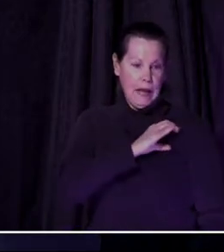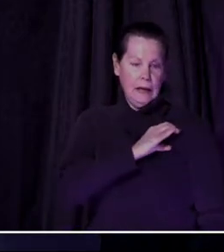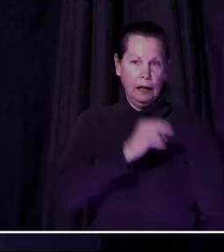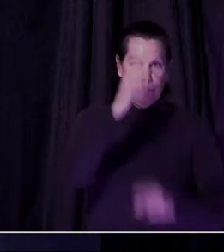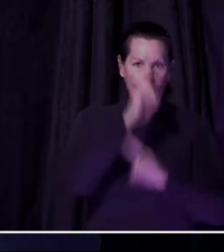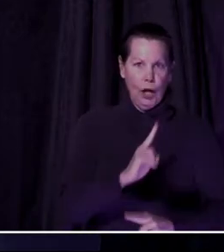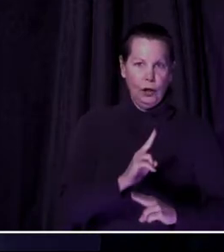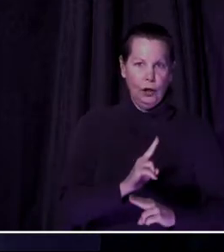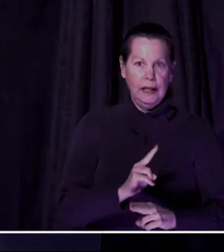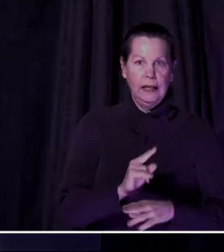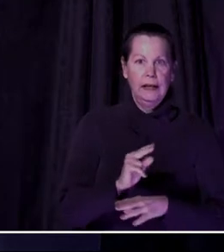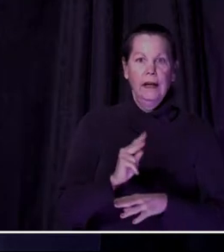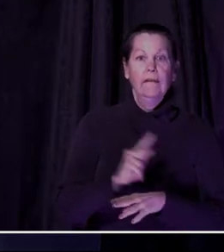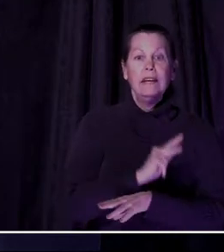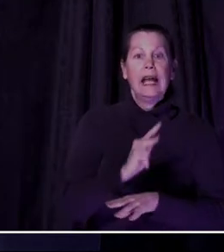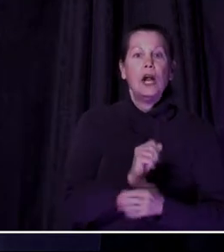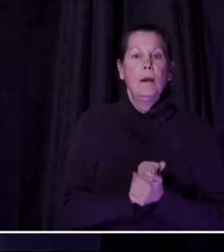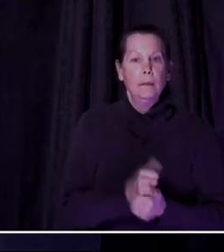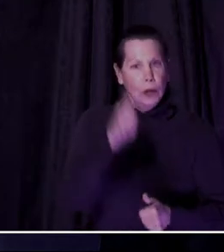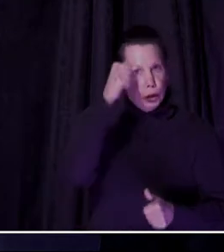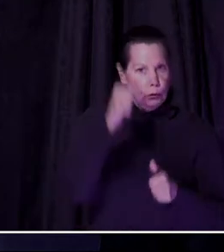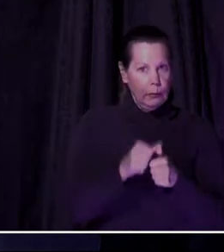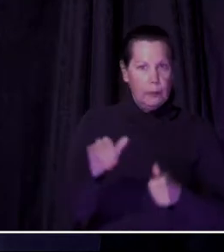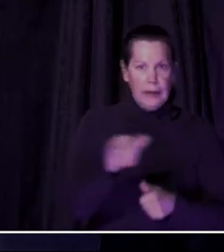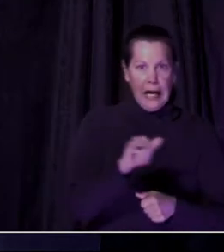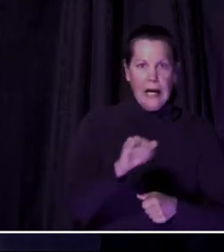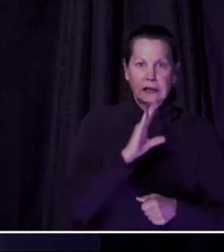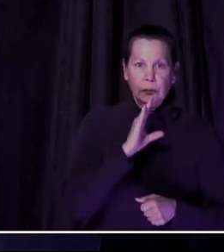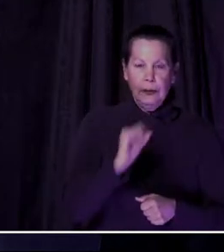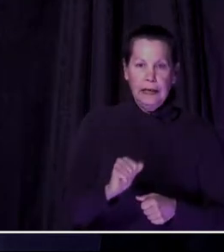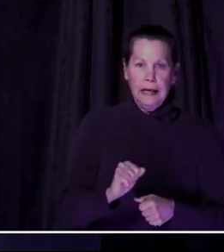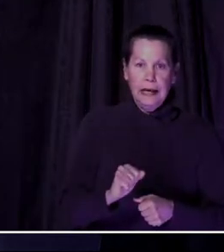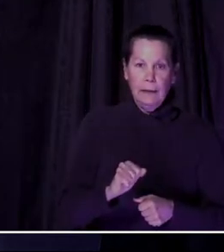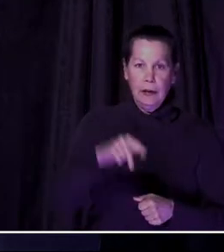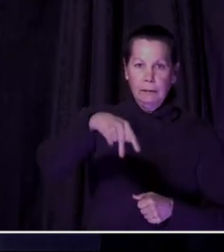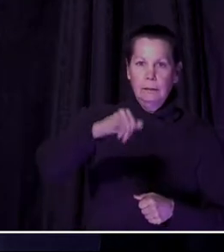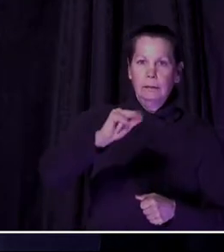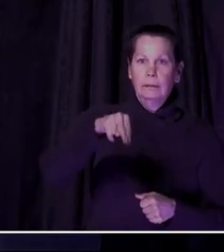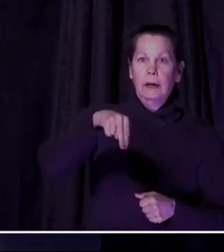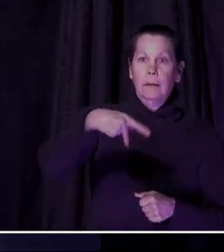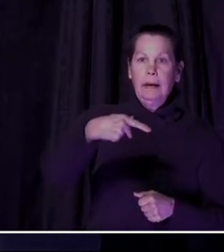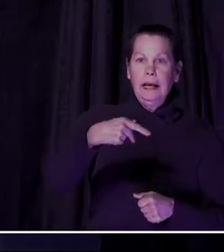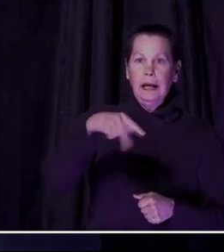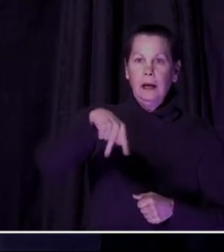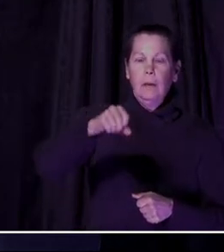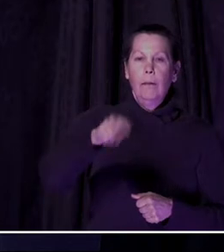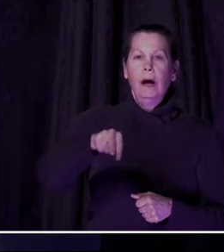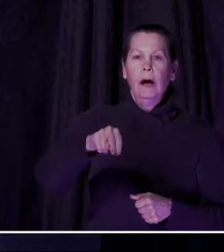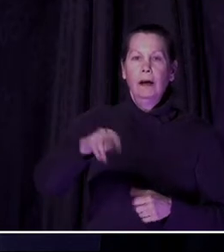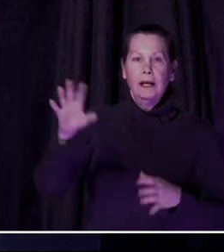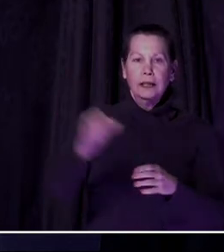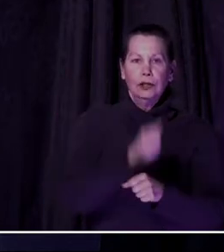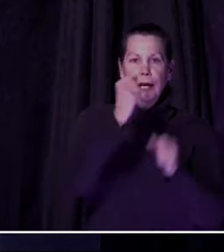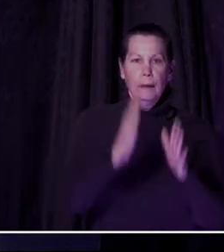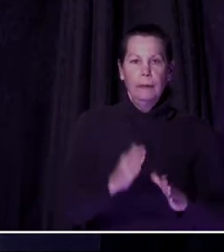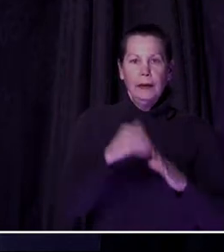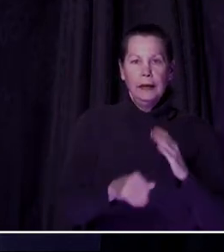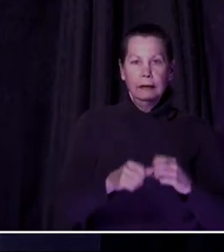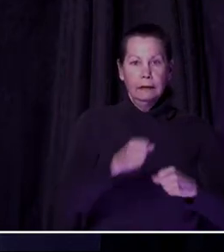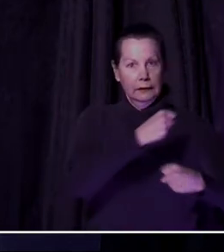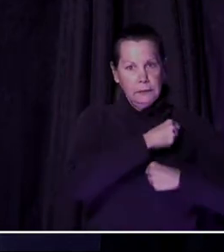Vietnam. Remember, he also became the ping pong champ while he was in the military. No figure,